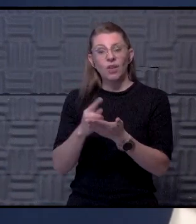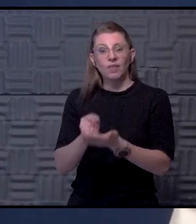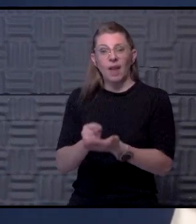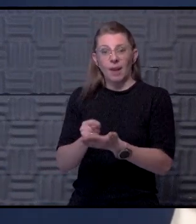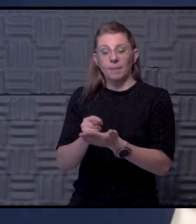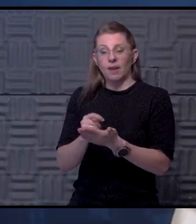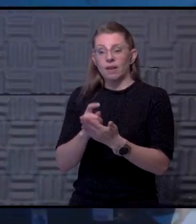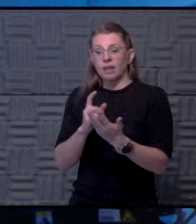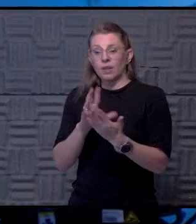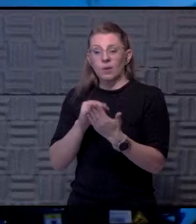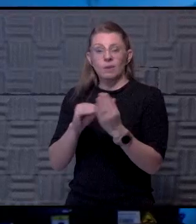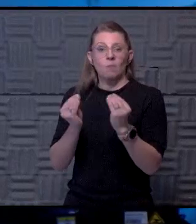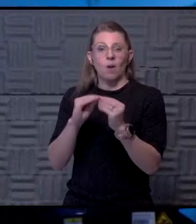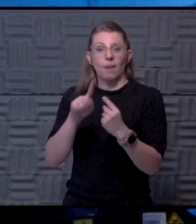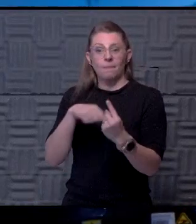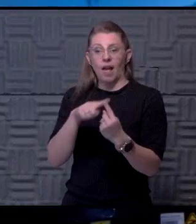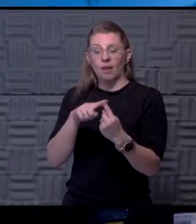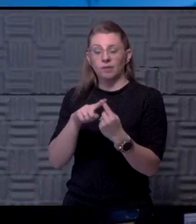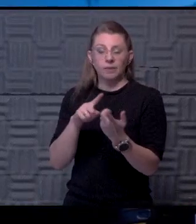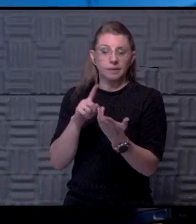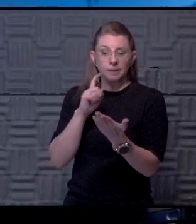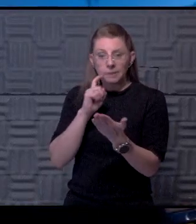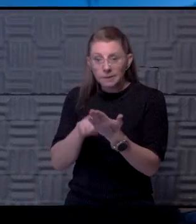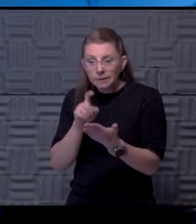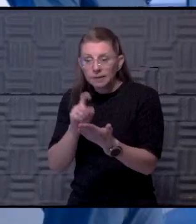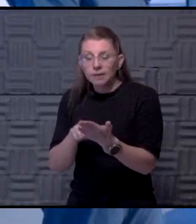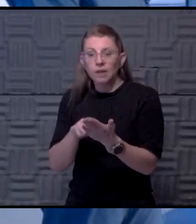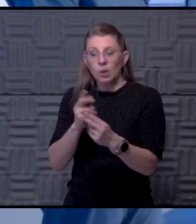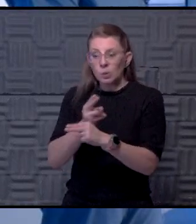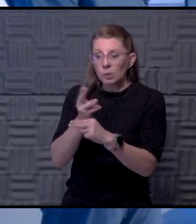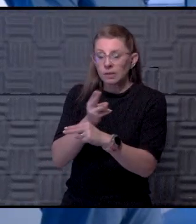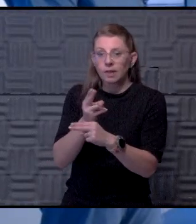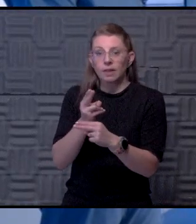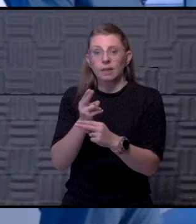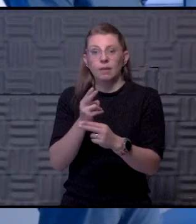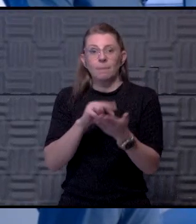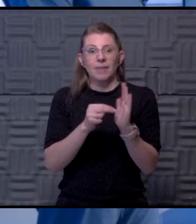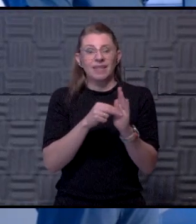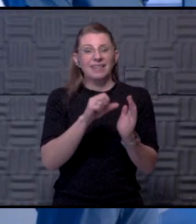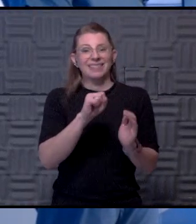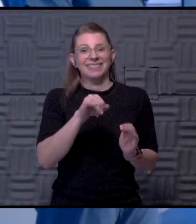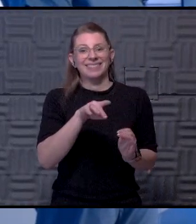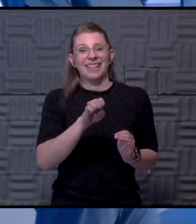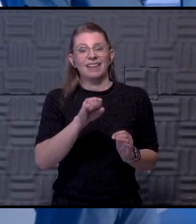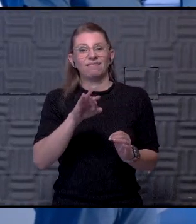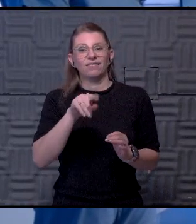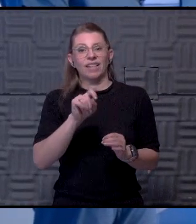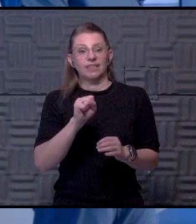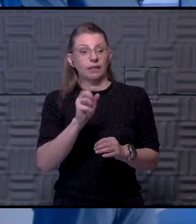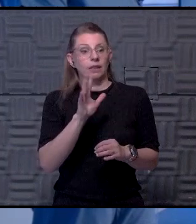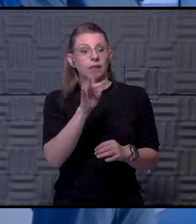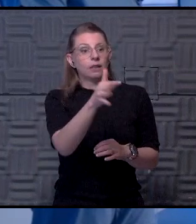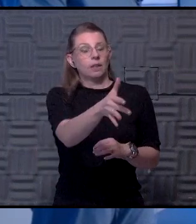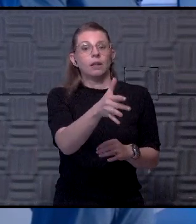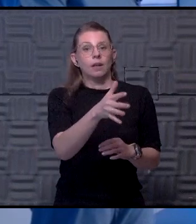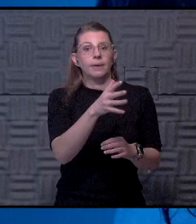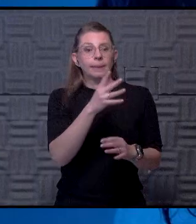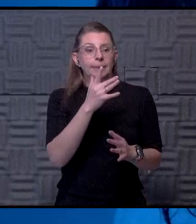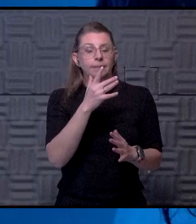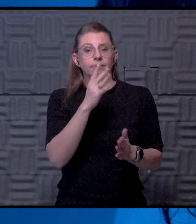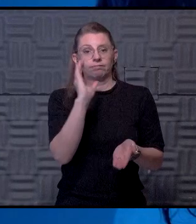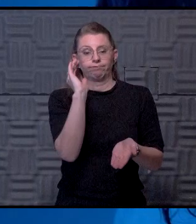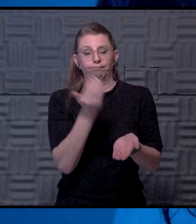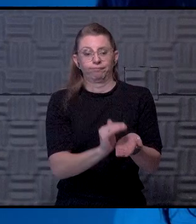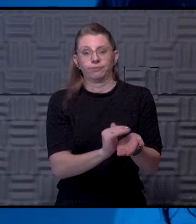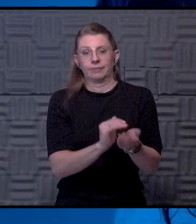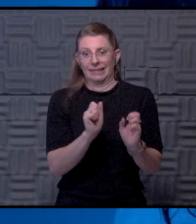its utilization, that we're understanding a lot more that can spare those side effects down the line. And that's why this